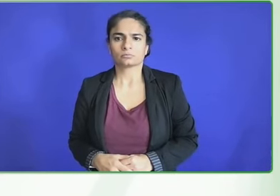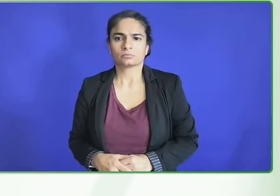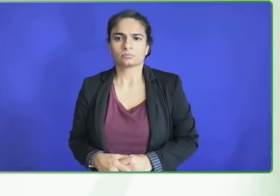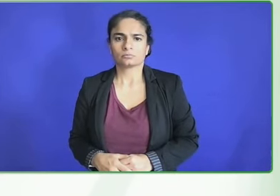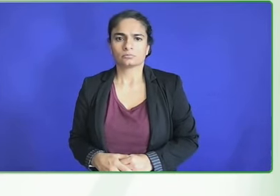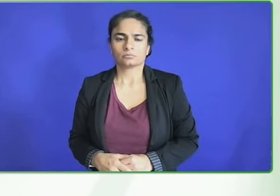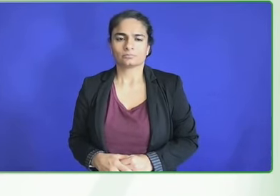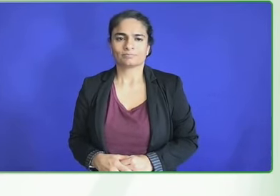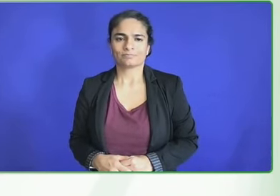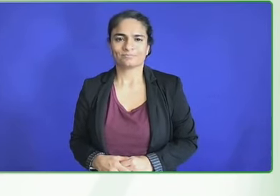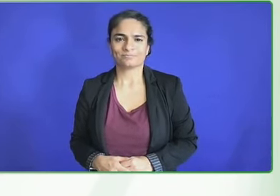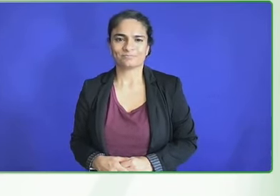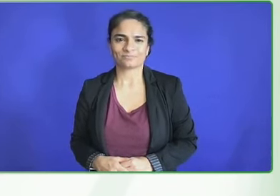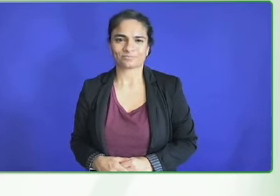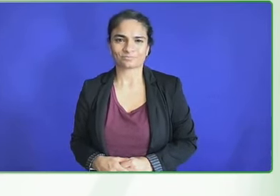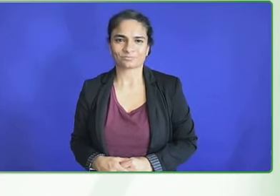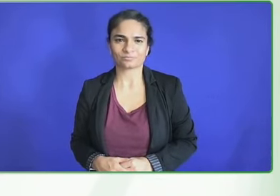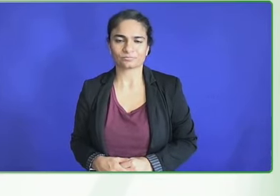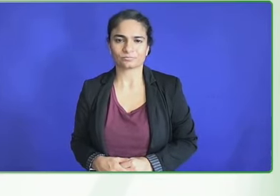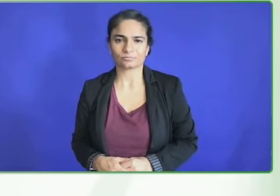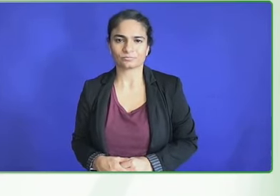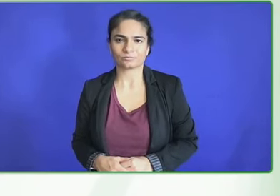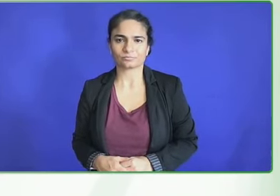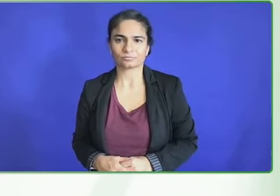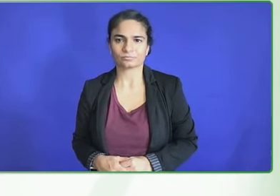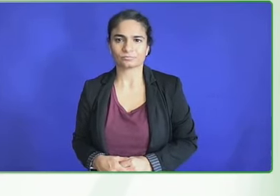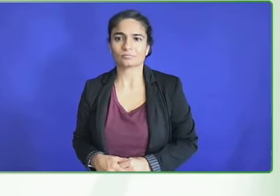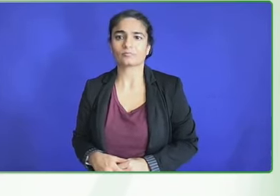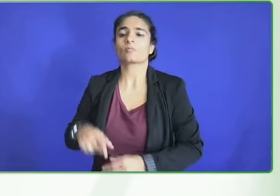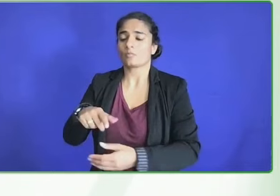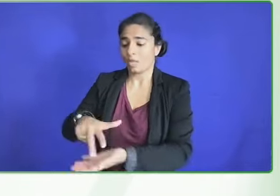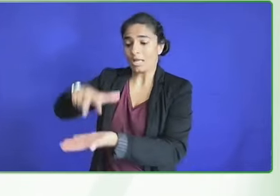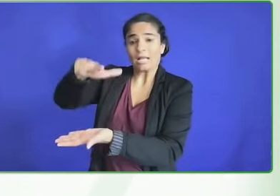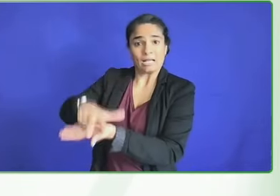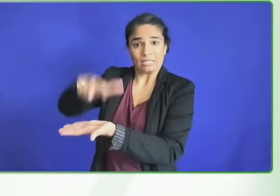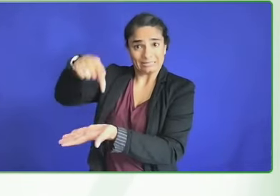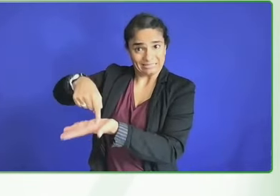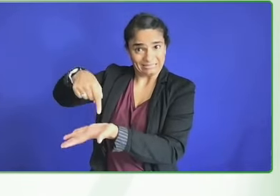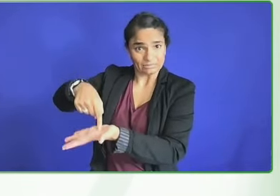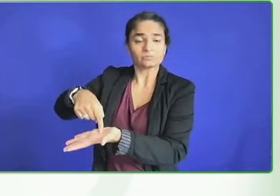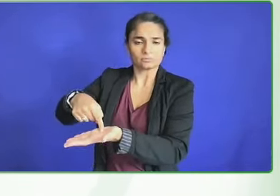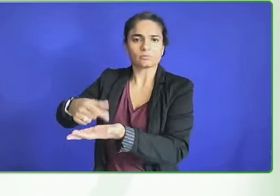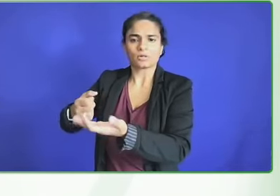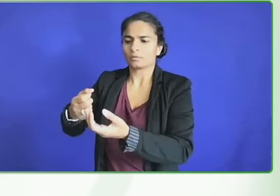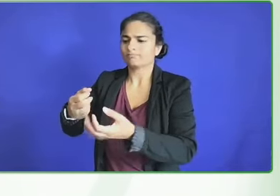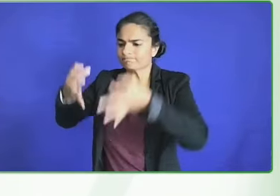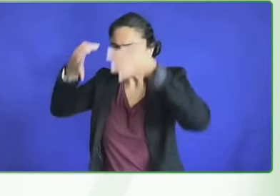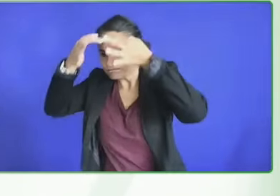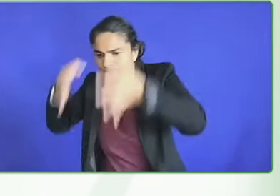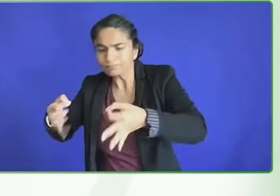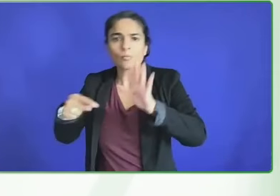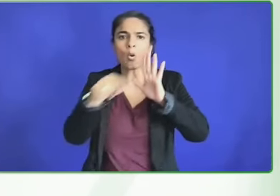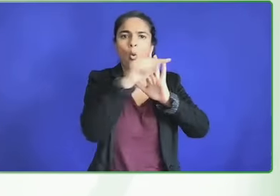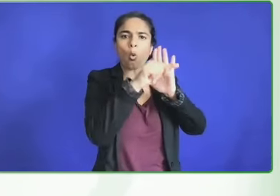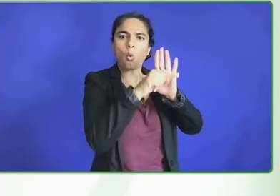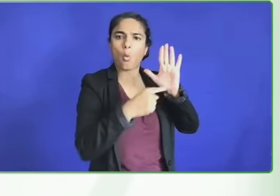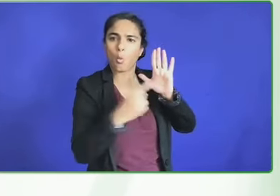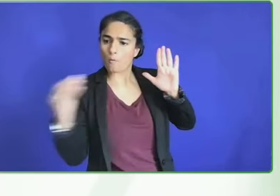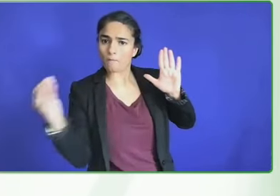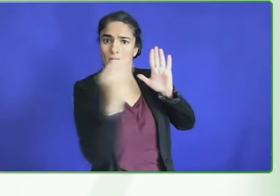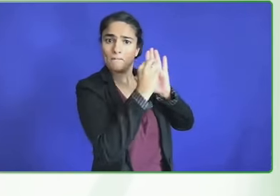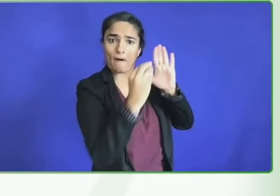as it will replace legislation that preceded the formation of the Irish state. Importantly, it will